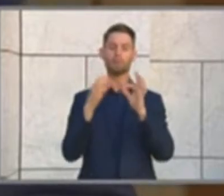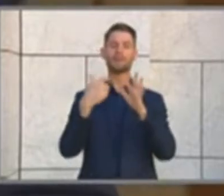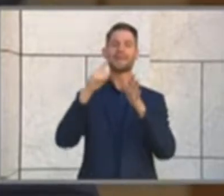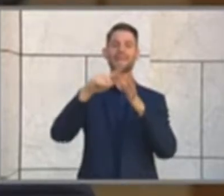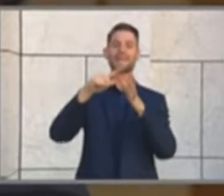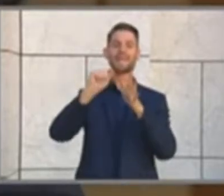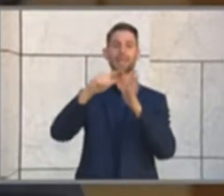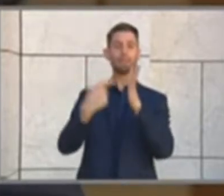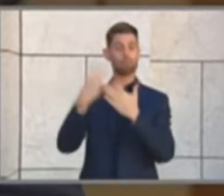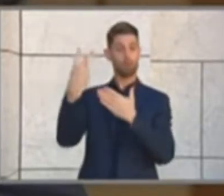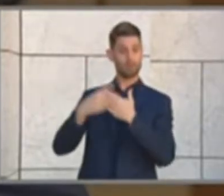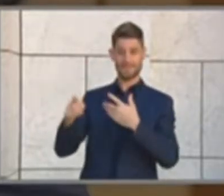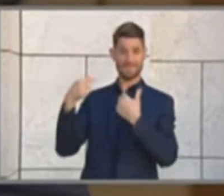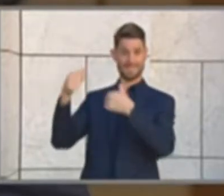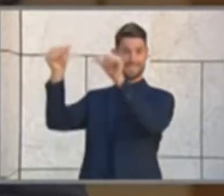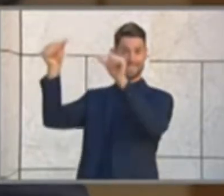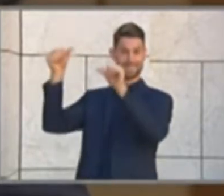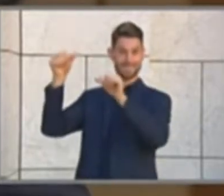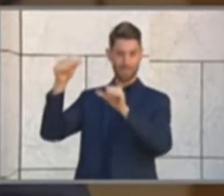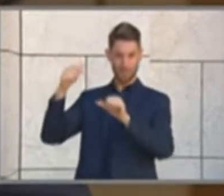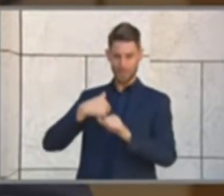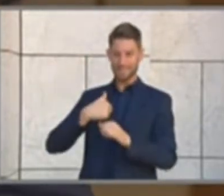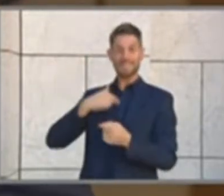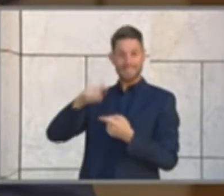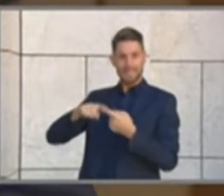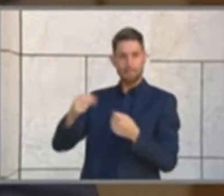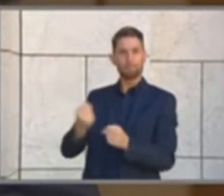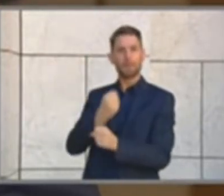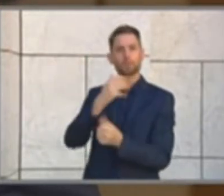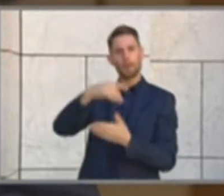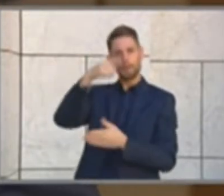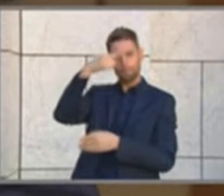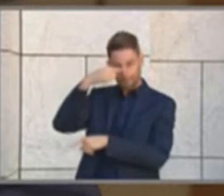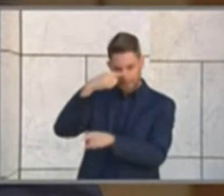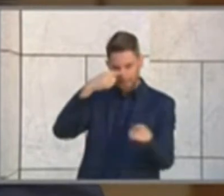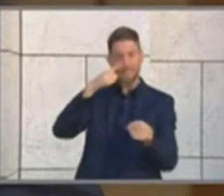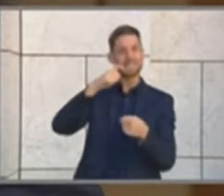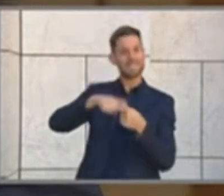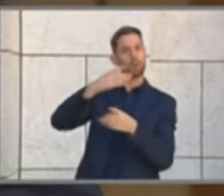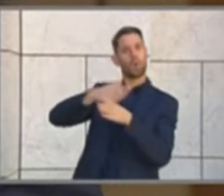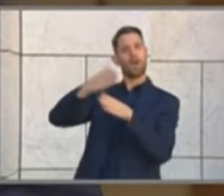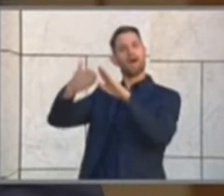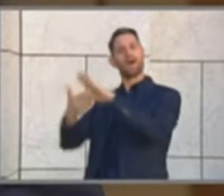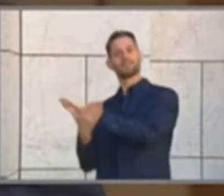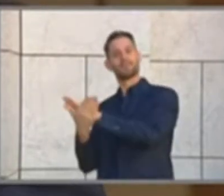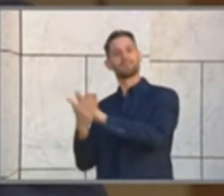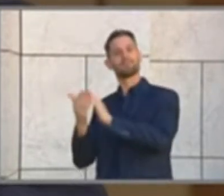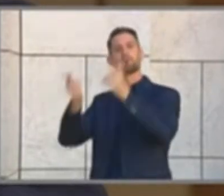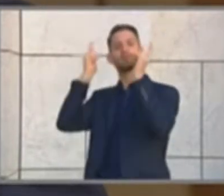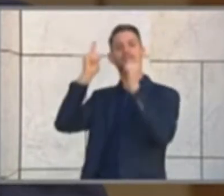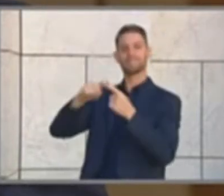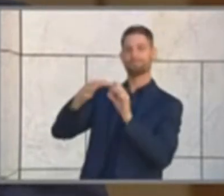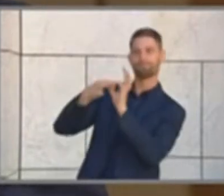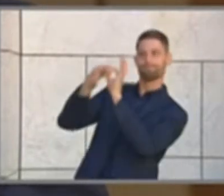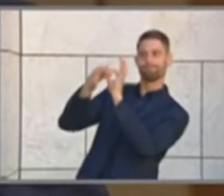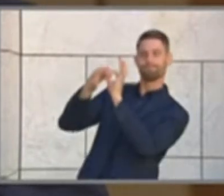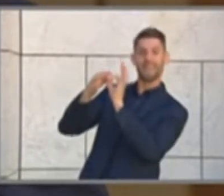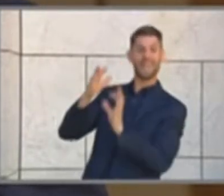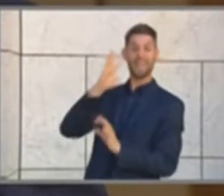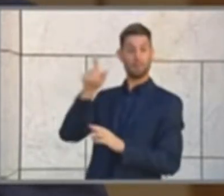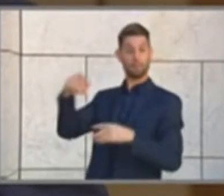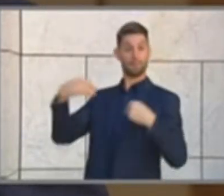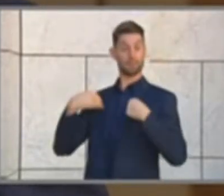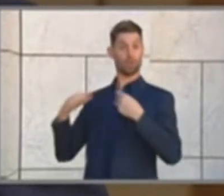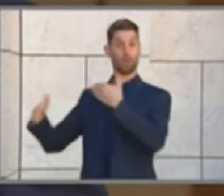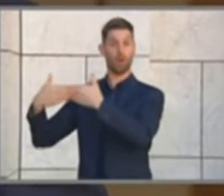we are maintaining the connection between employees and employers, even though some of these businesses have had to close their